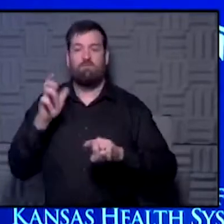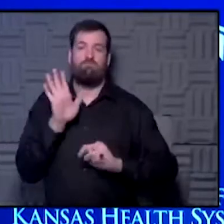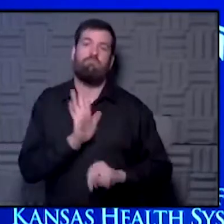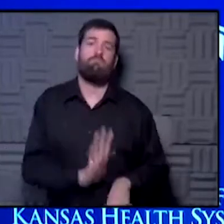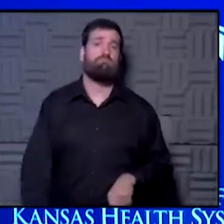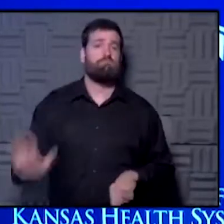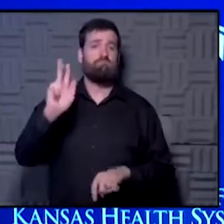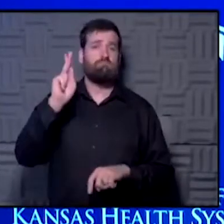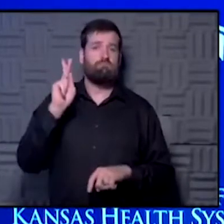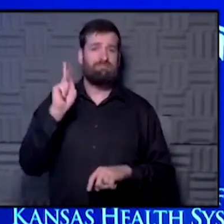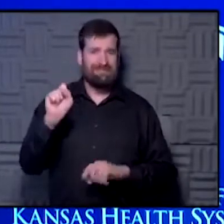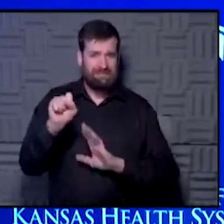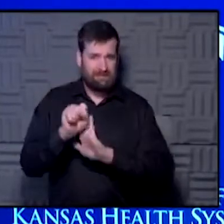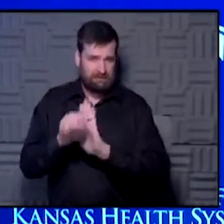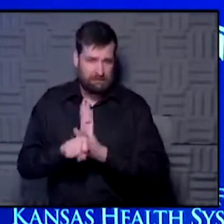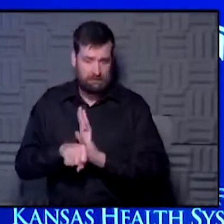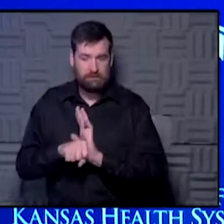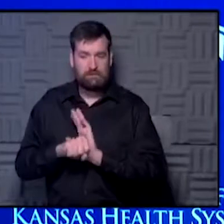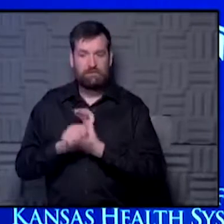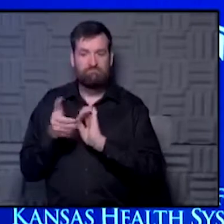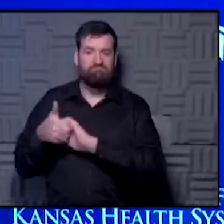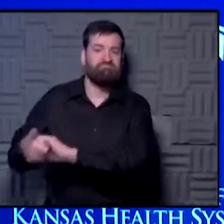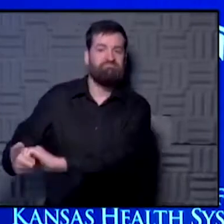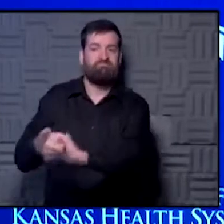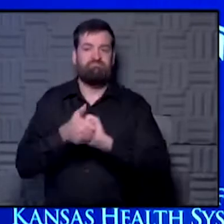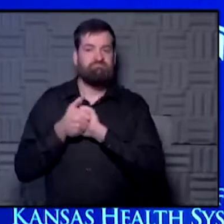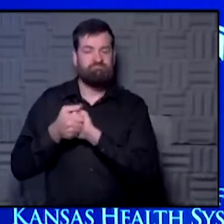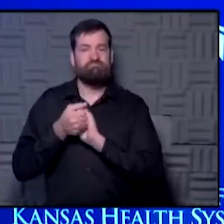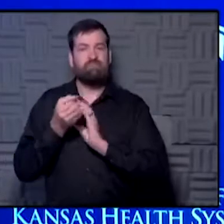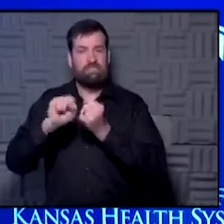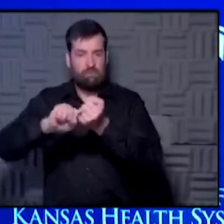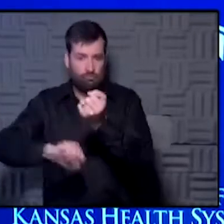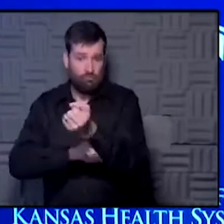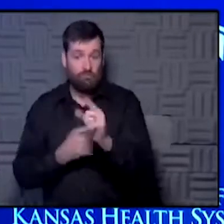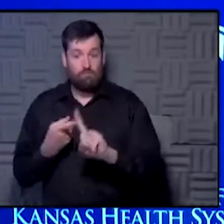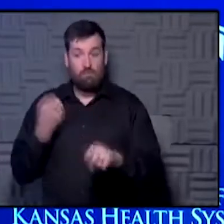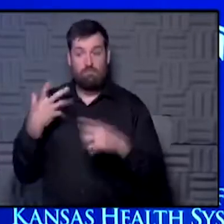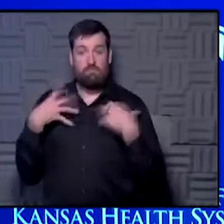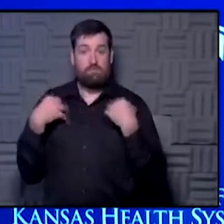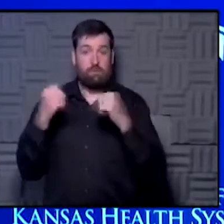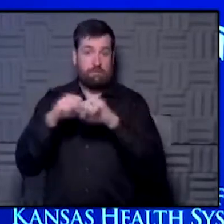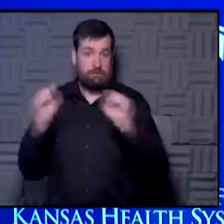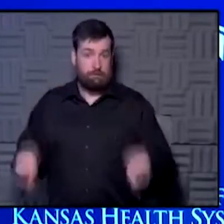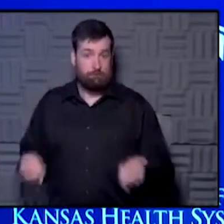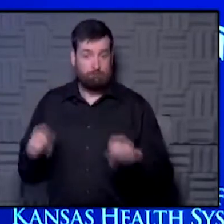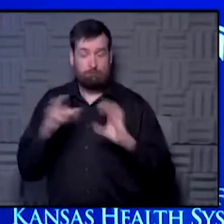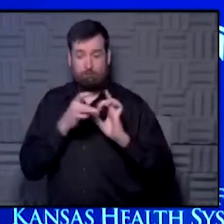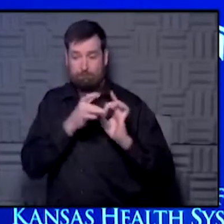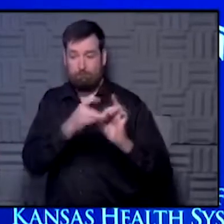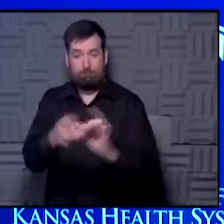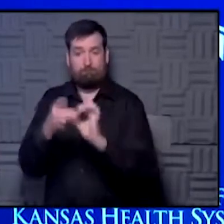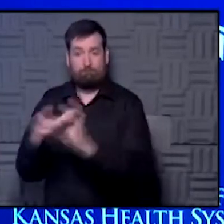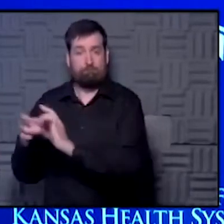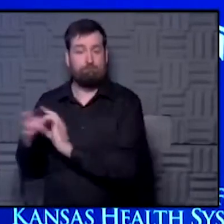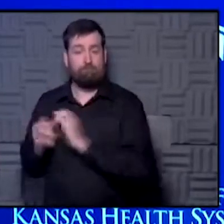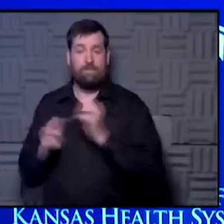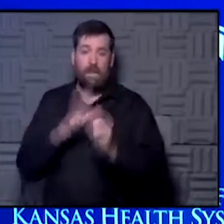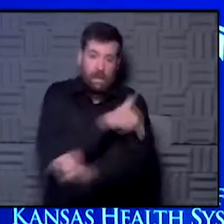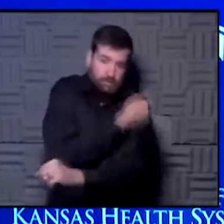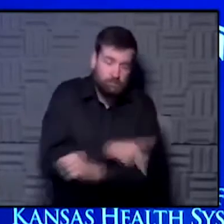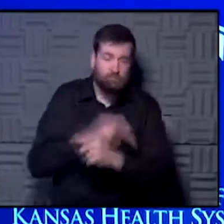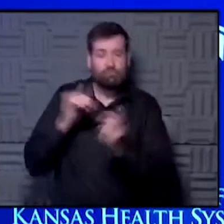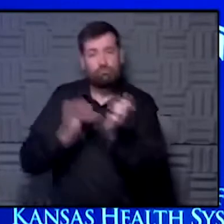statewide clinically integrated network sponsored by the health system, and it connects hospitals and physicians